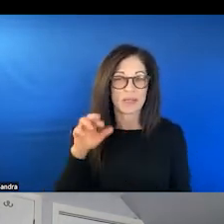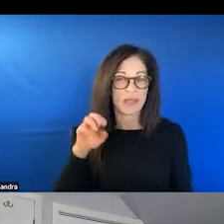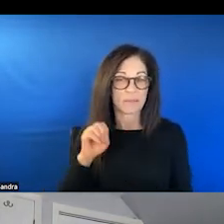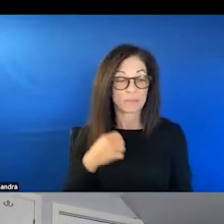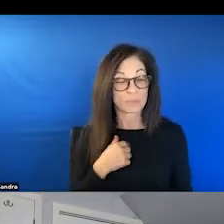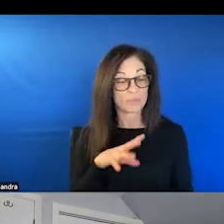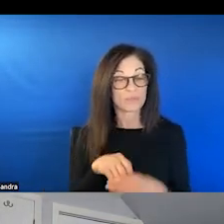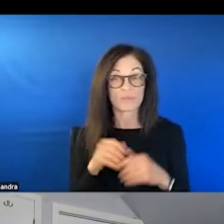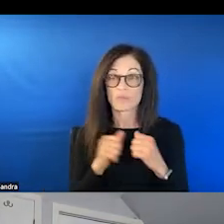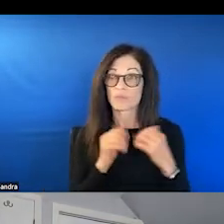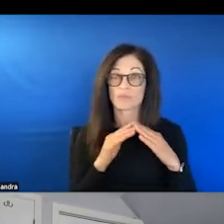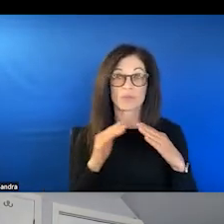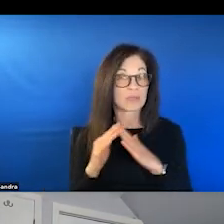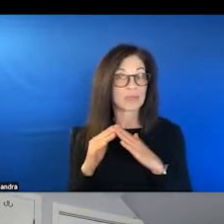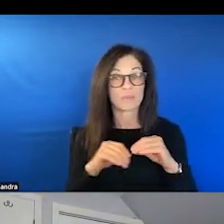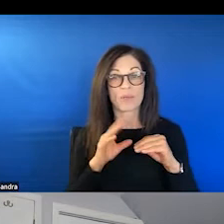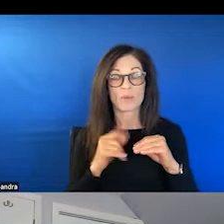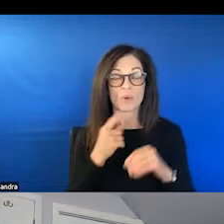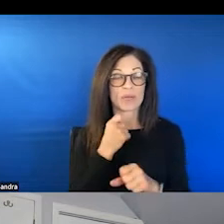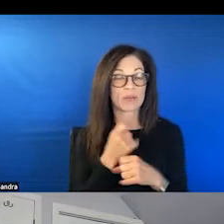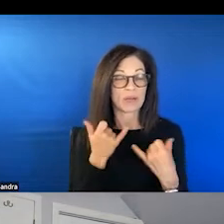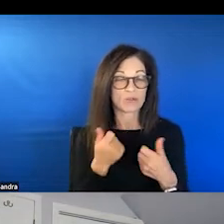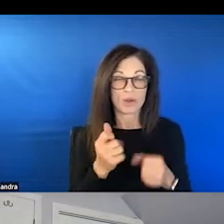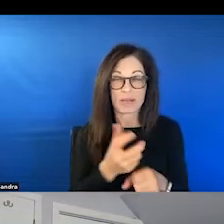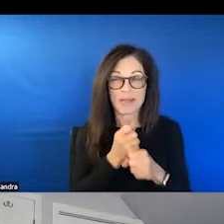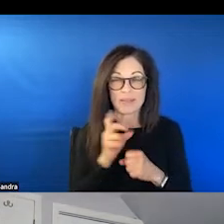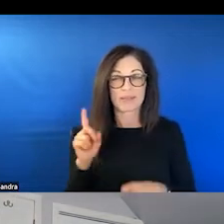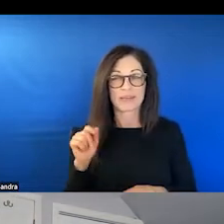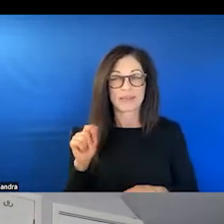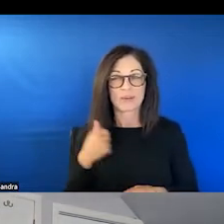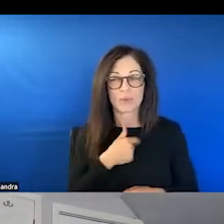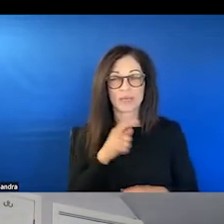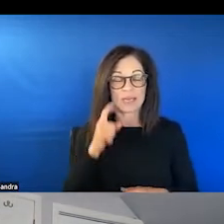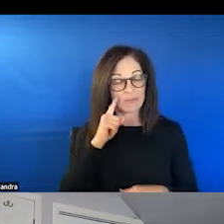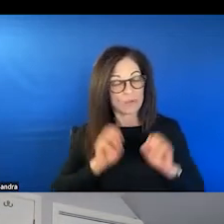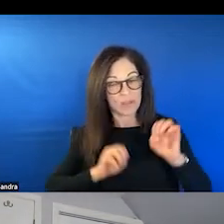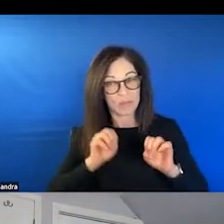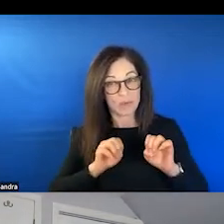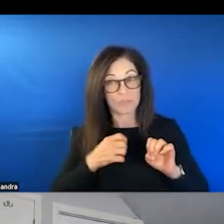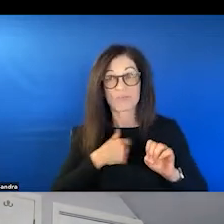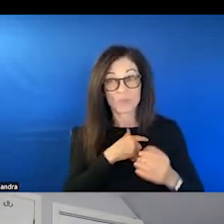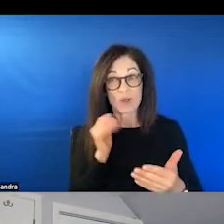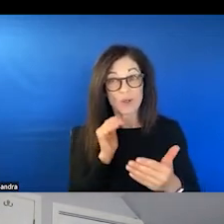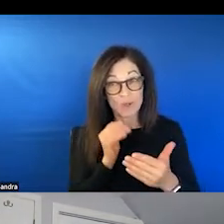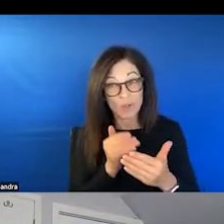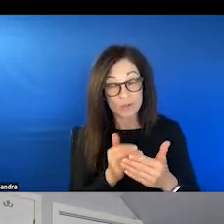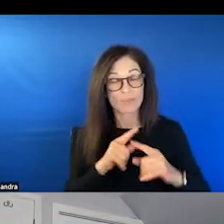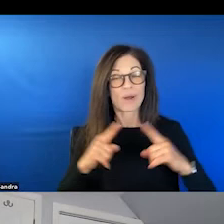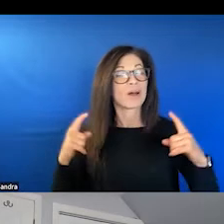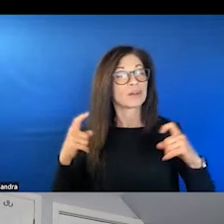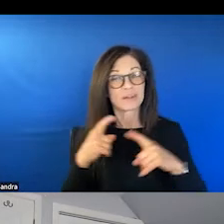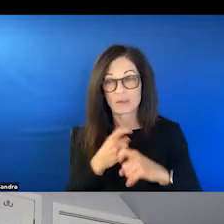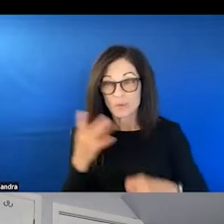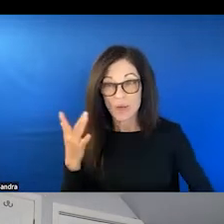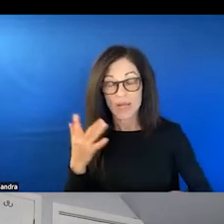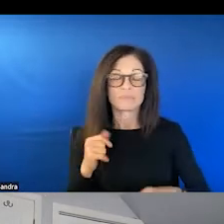over a year now in trying to obtain the data we need for the evaluation, and we are getting very close, but it's been complicated because it of